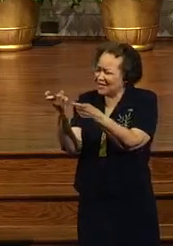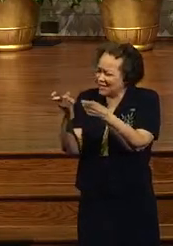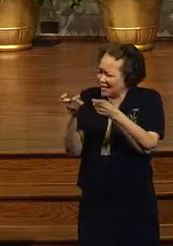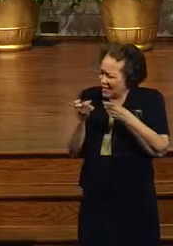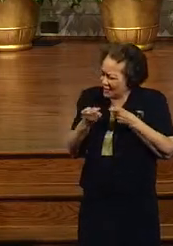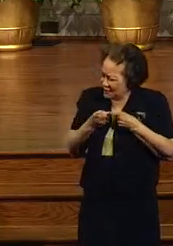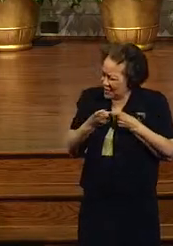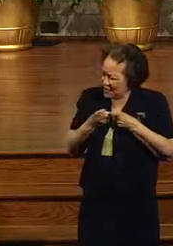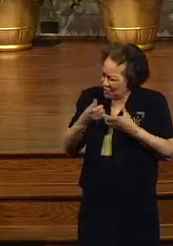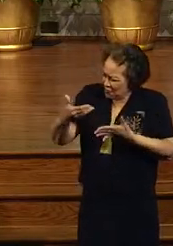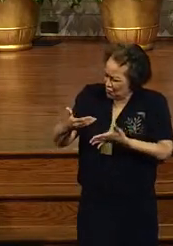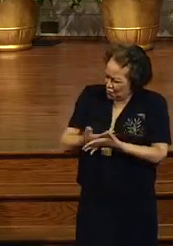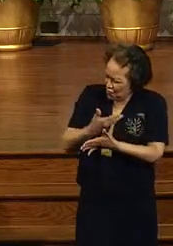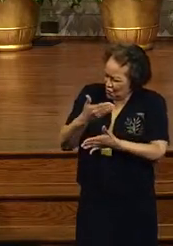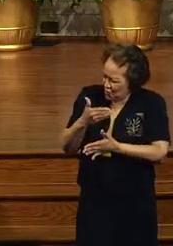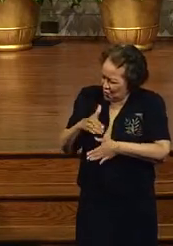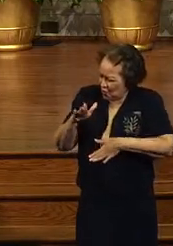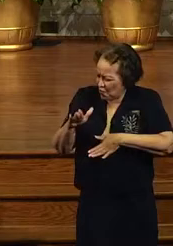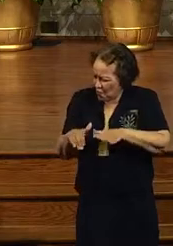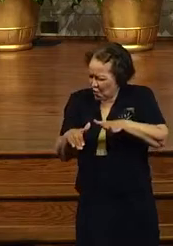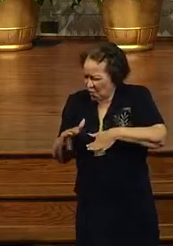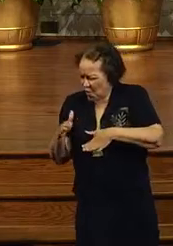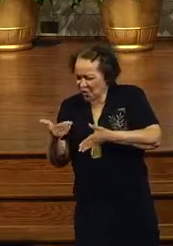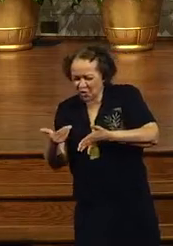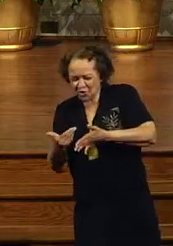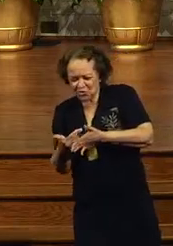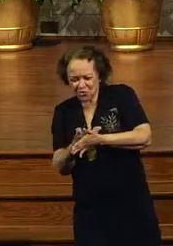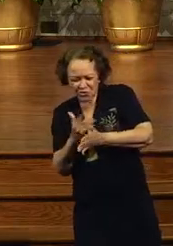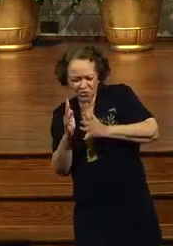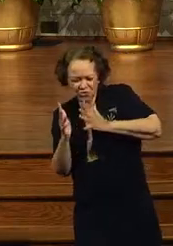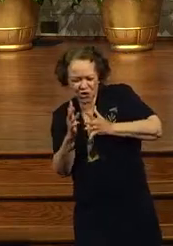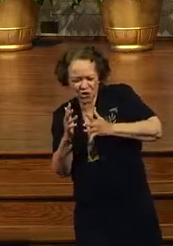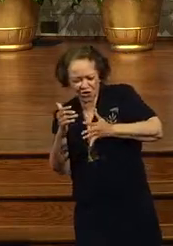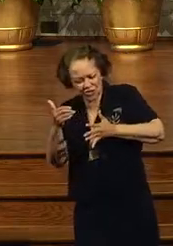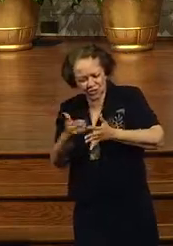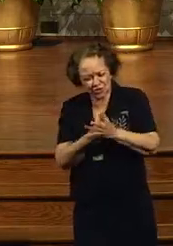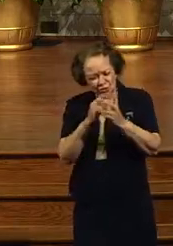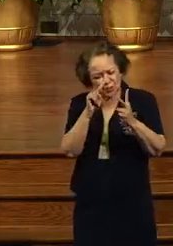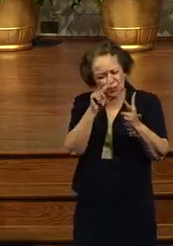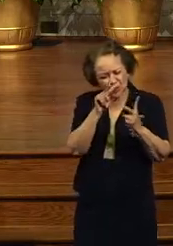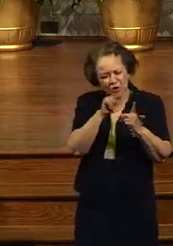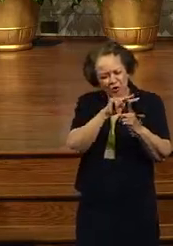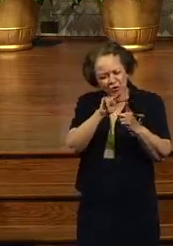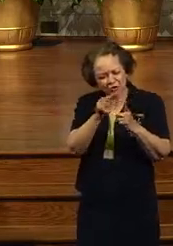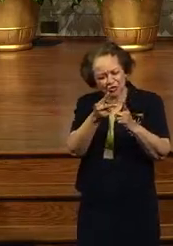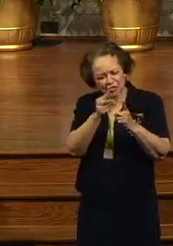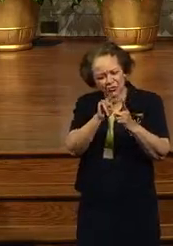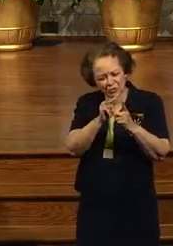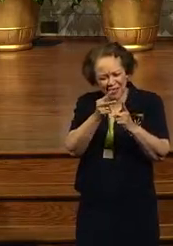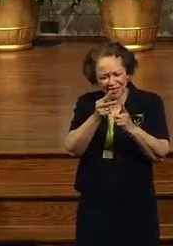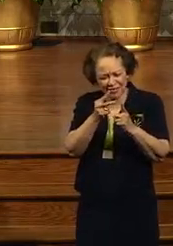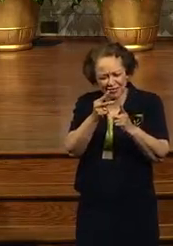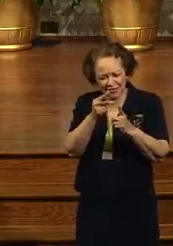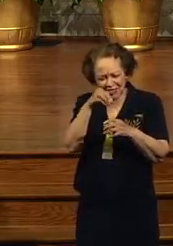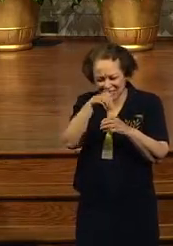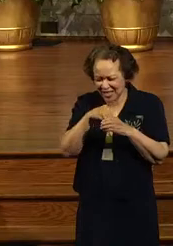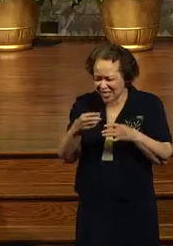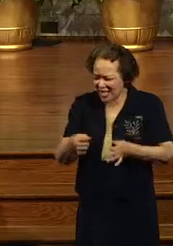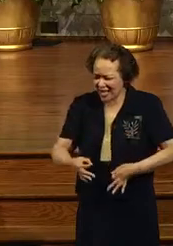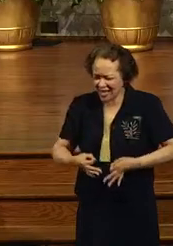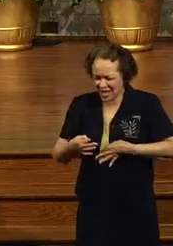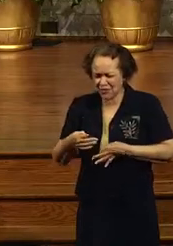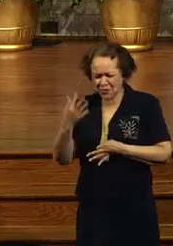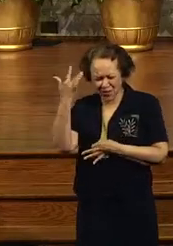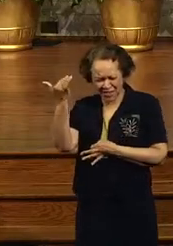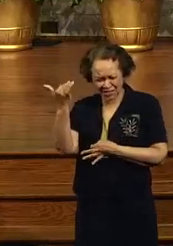walk. A new talk. A new perspective on life. Why? Because I was damaged. I was